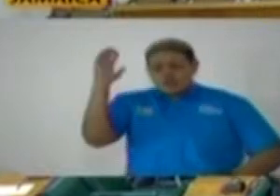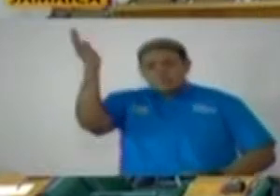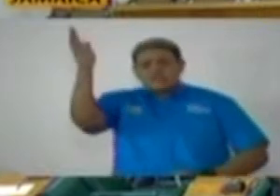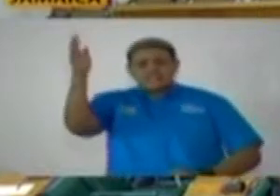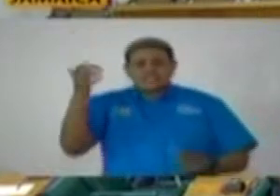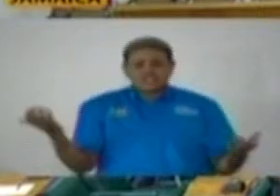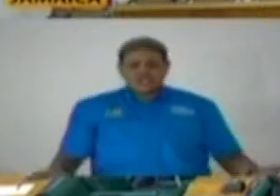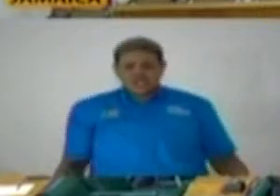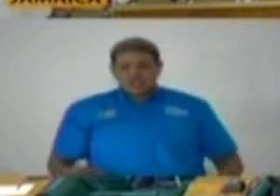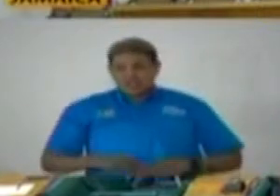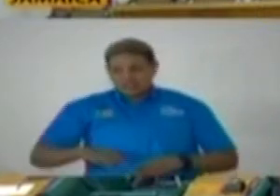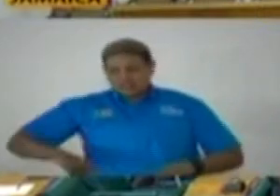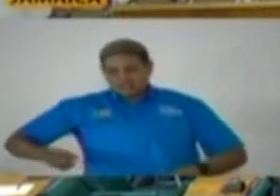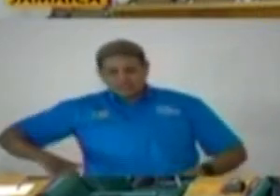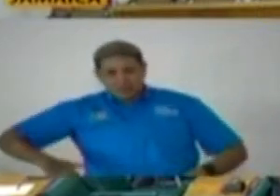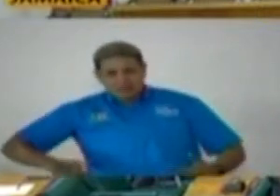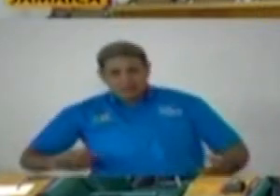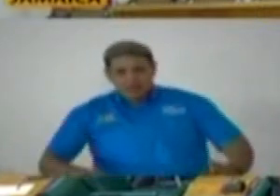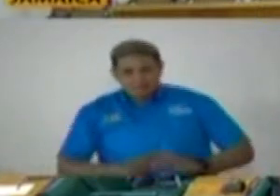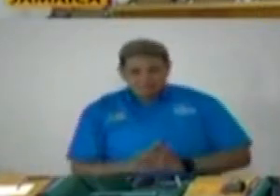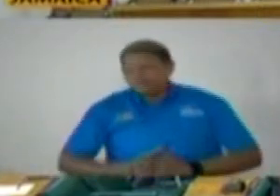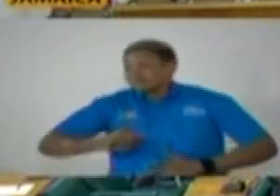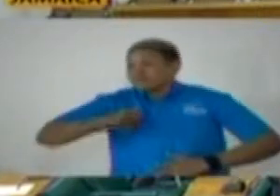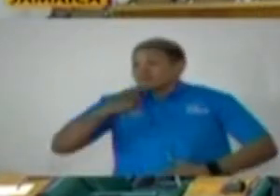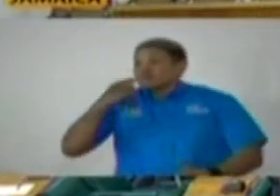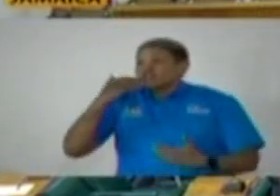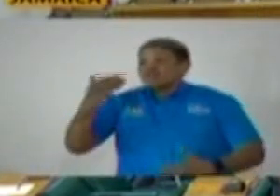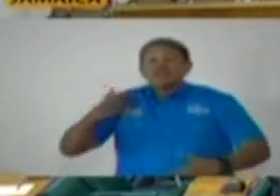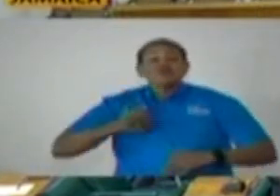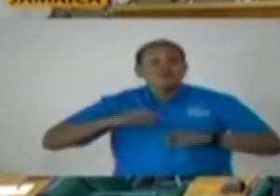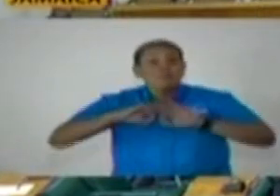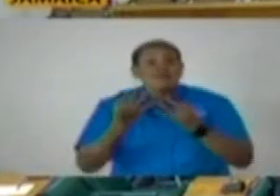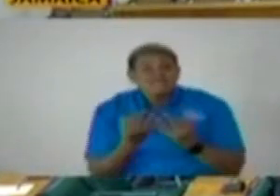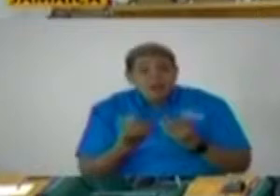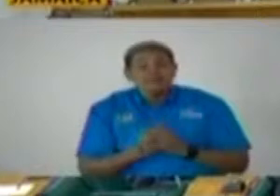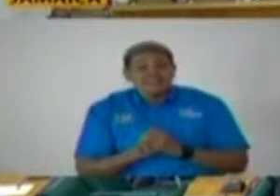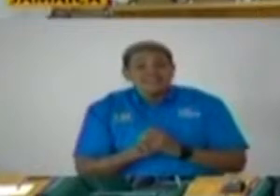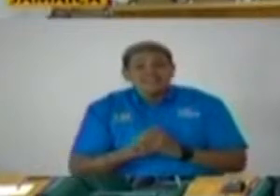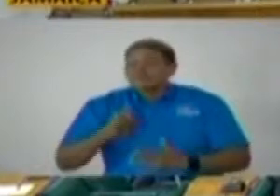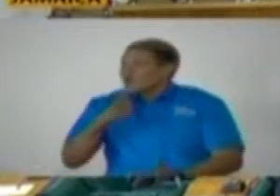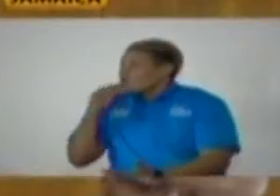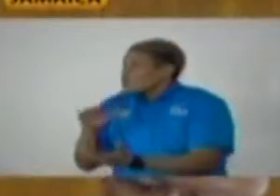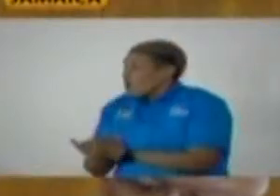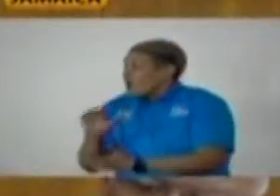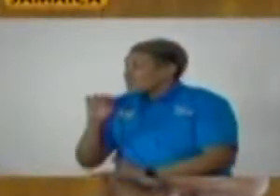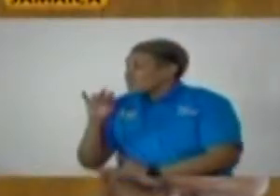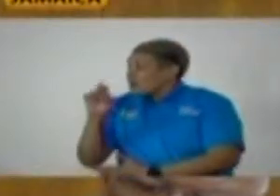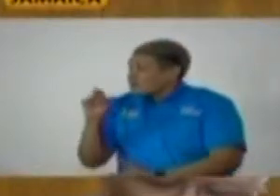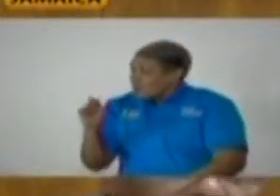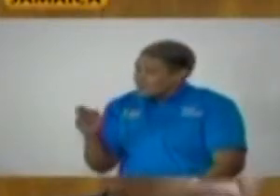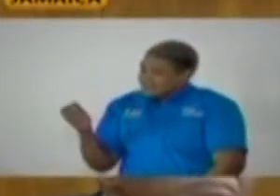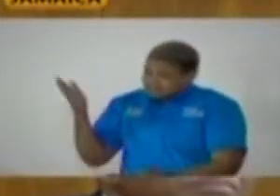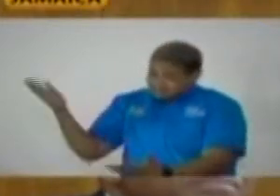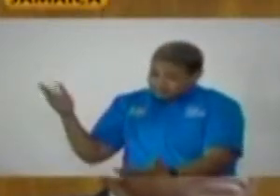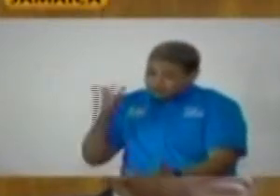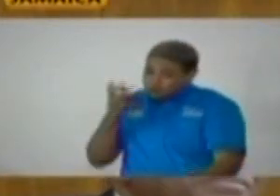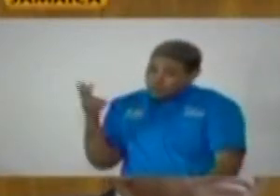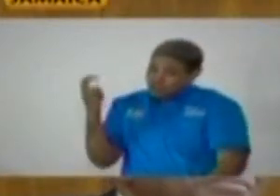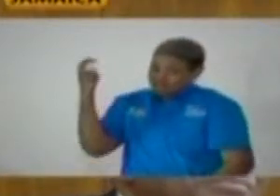presentation in this House. I'm grateful to my family, my wife, Mariam, who is